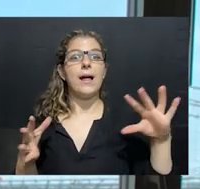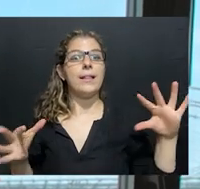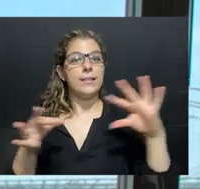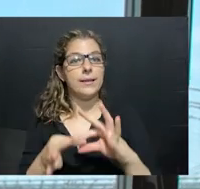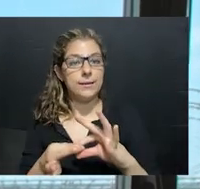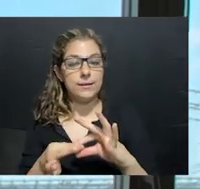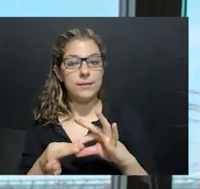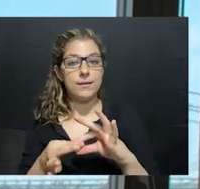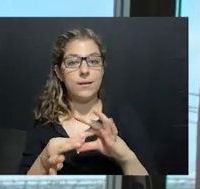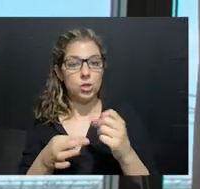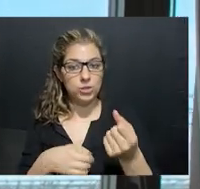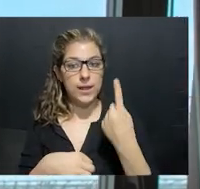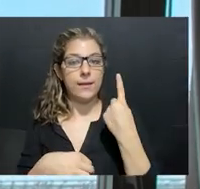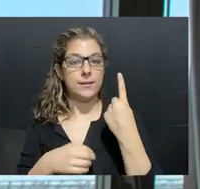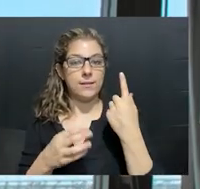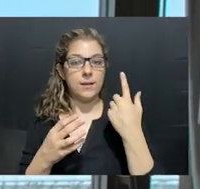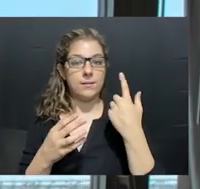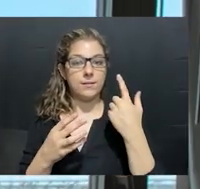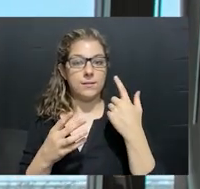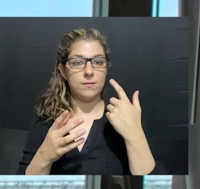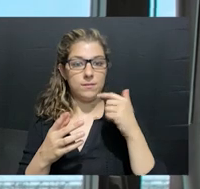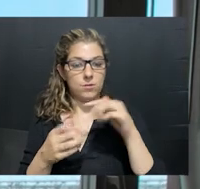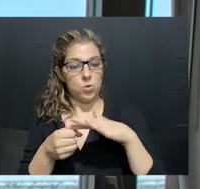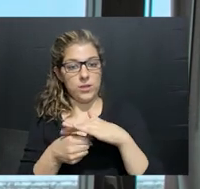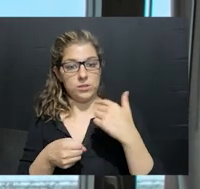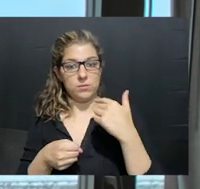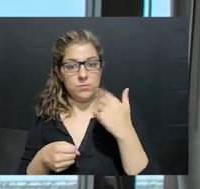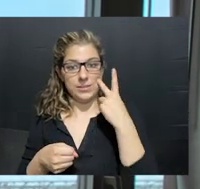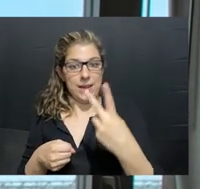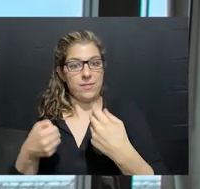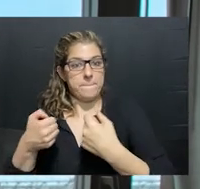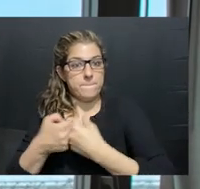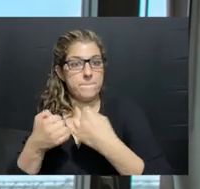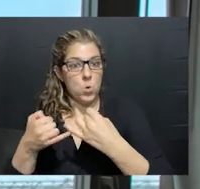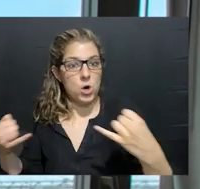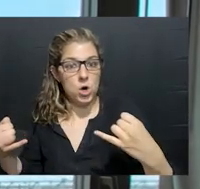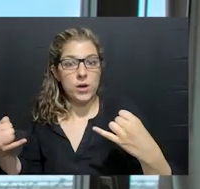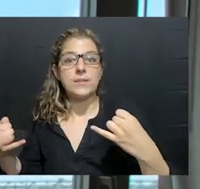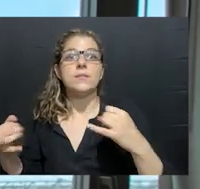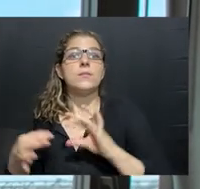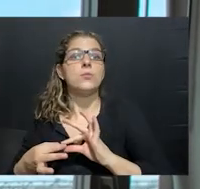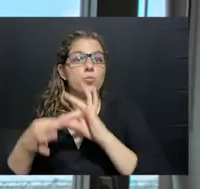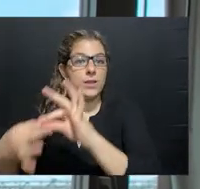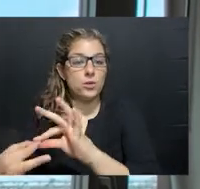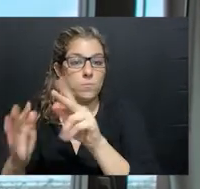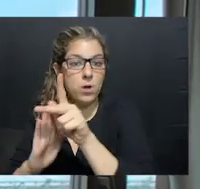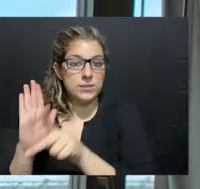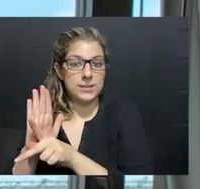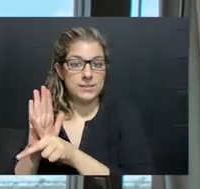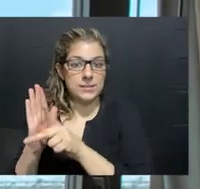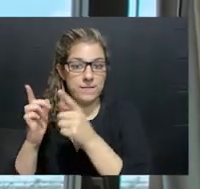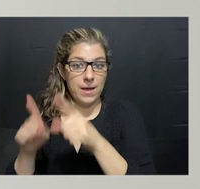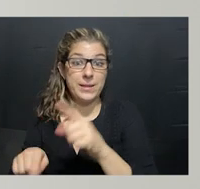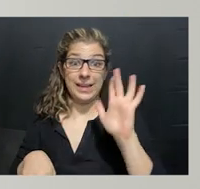linkage, and an understanding that the dislocation that we're seeing at the border is directly tied to policies that have been